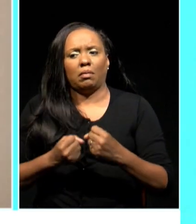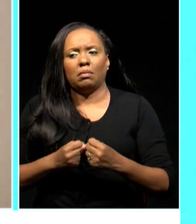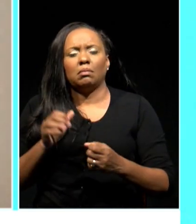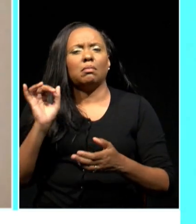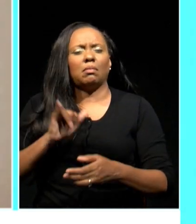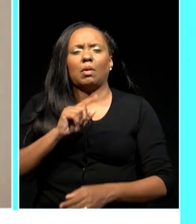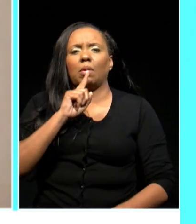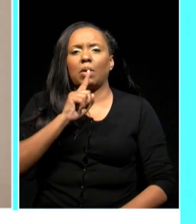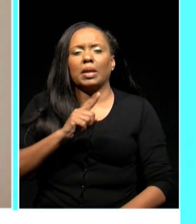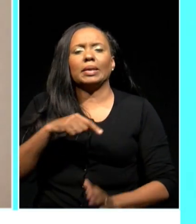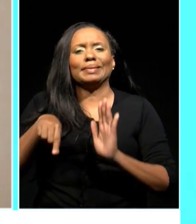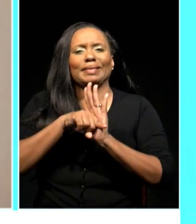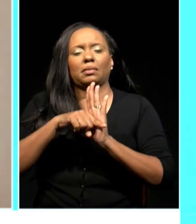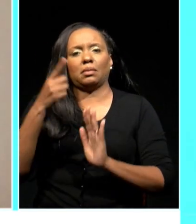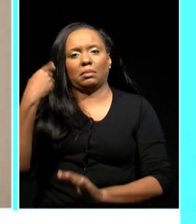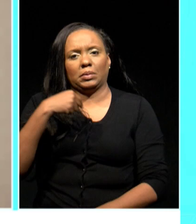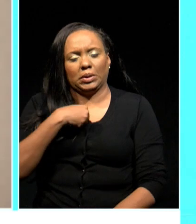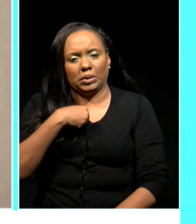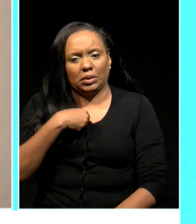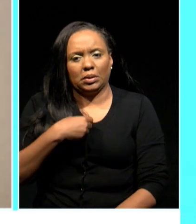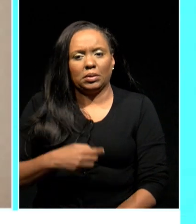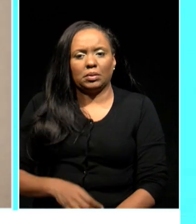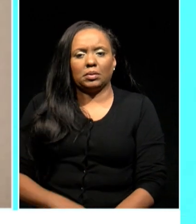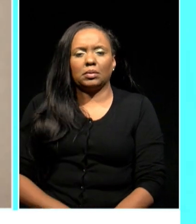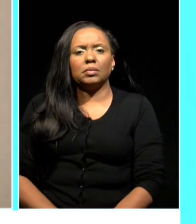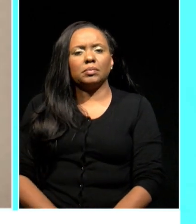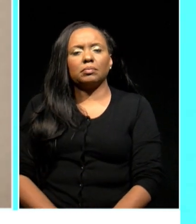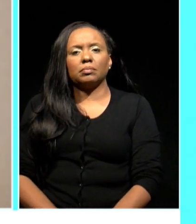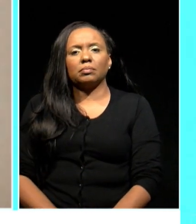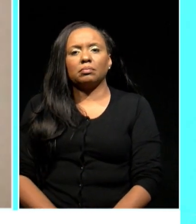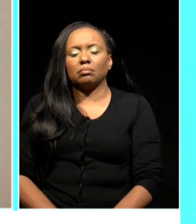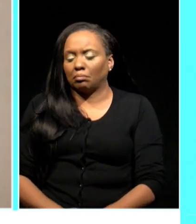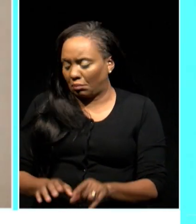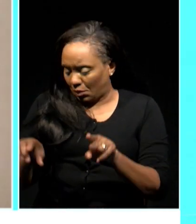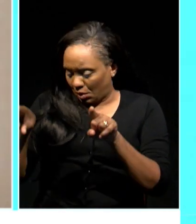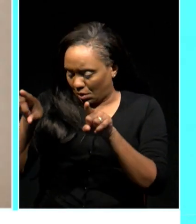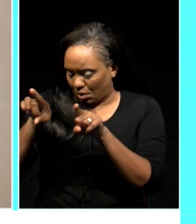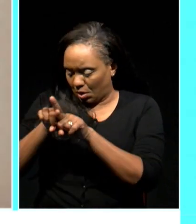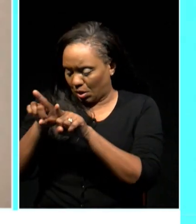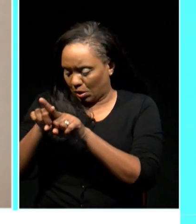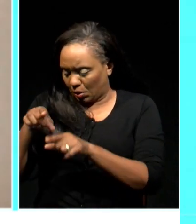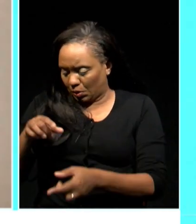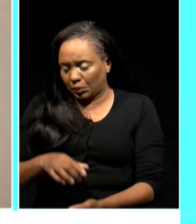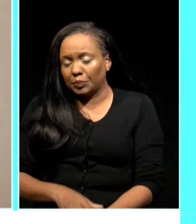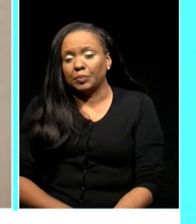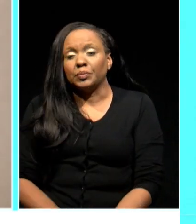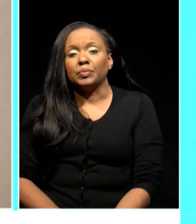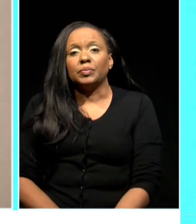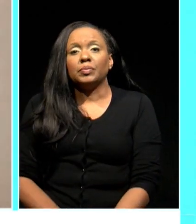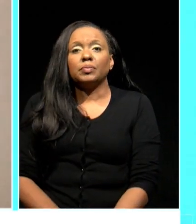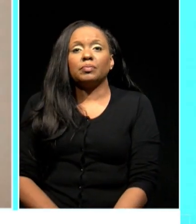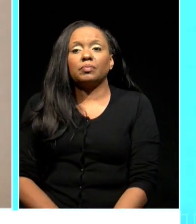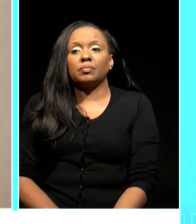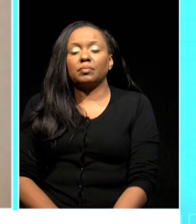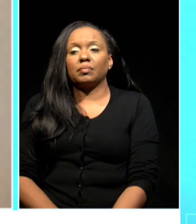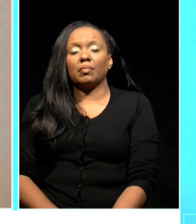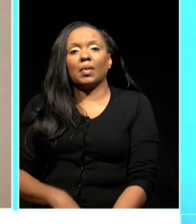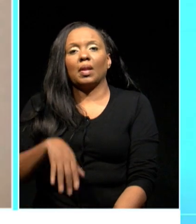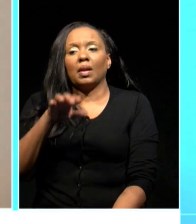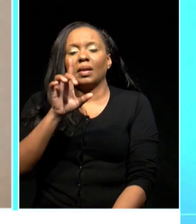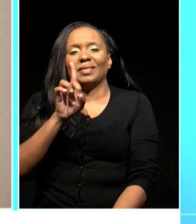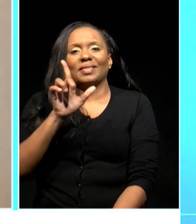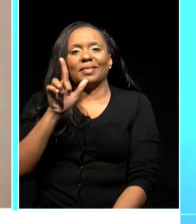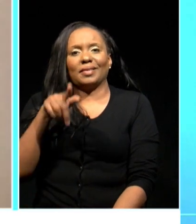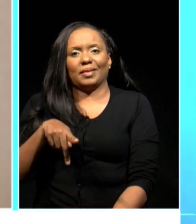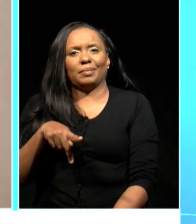I've seen thus far. An additional low light would obviously be the nature of the Democrat Labour Party's campaign. It was